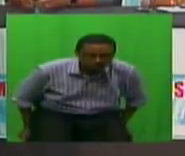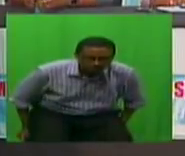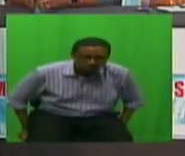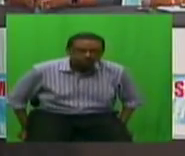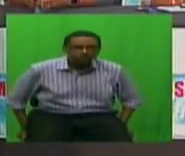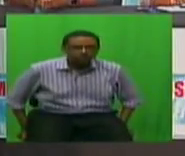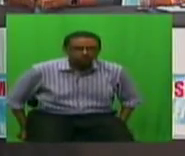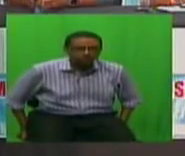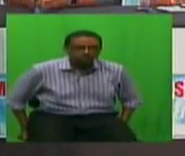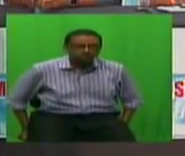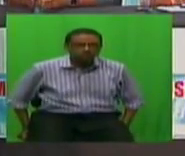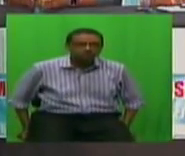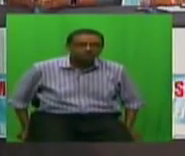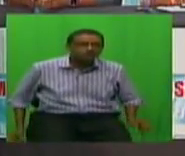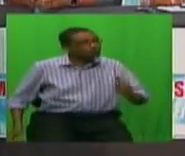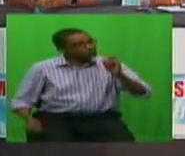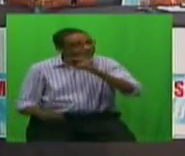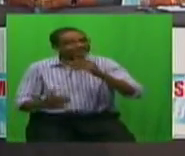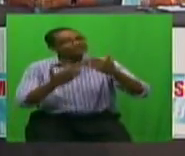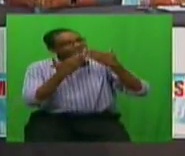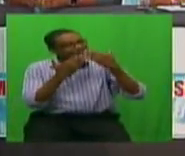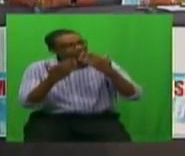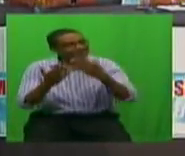All right, thank you.